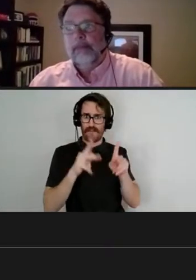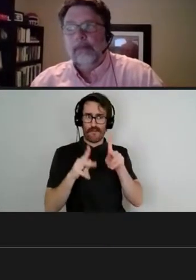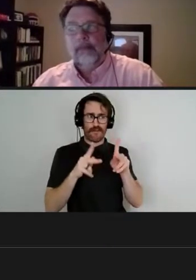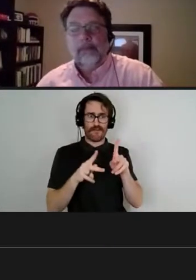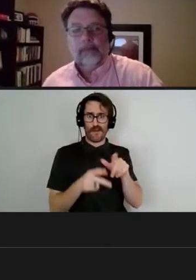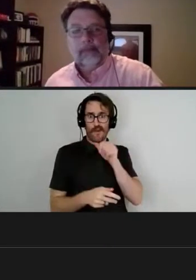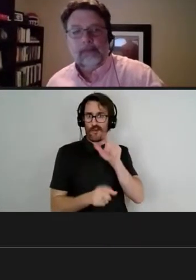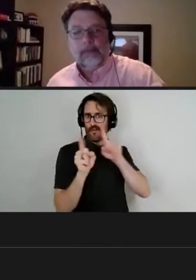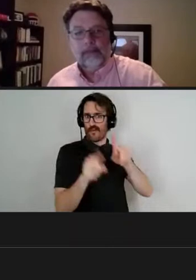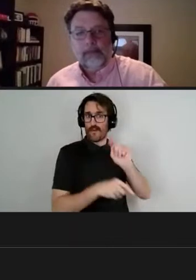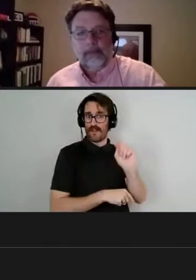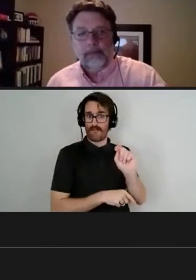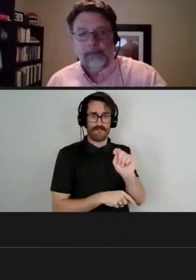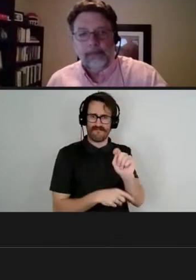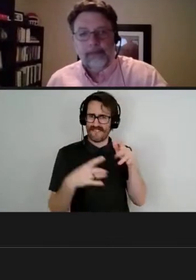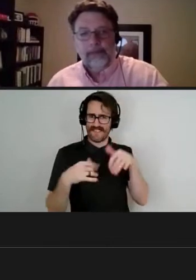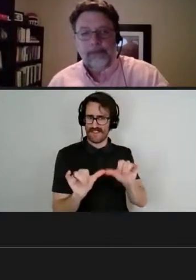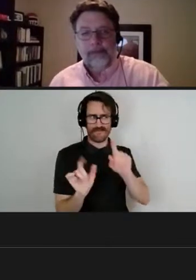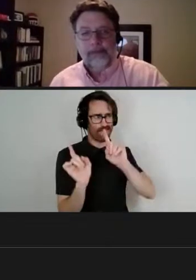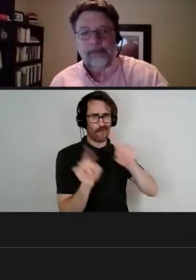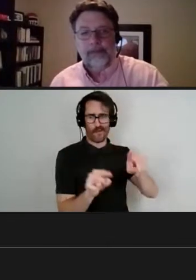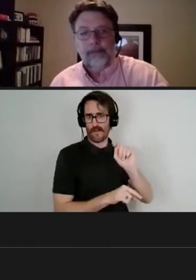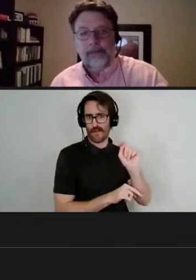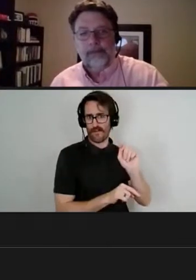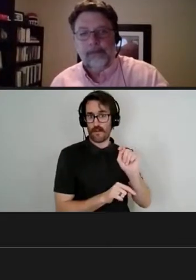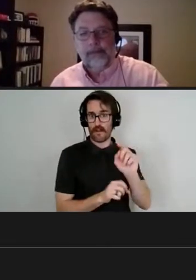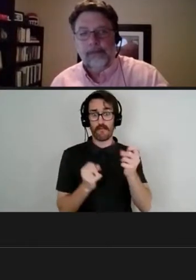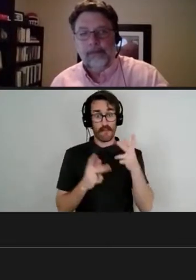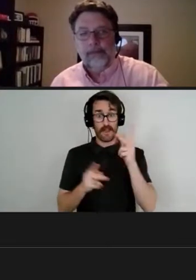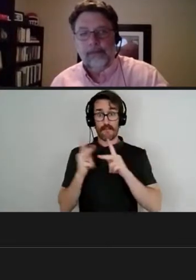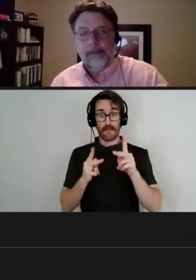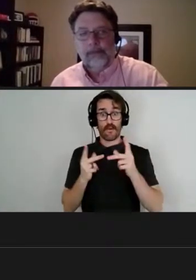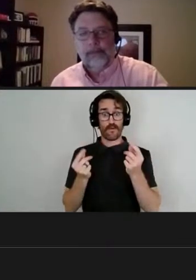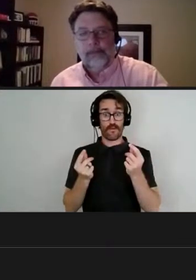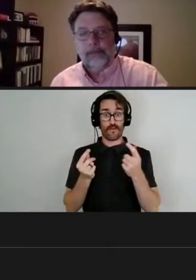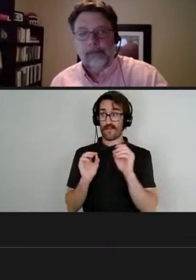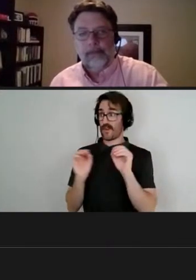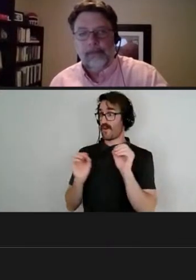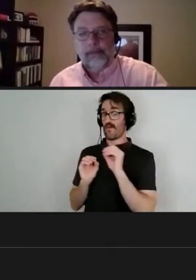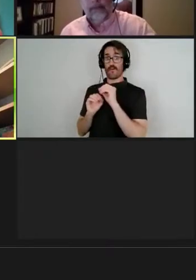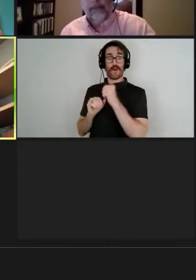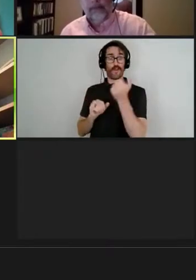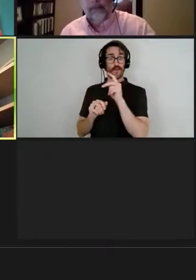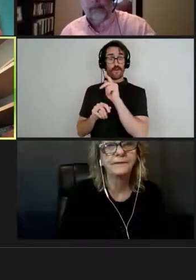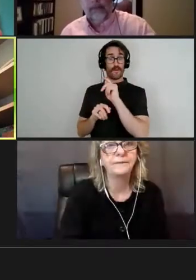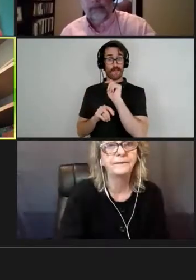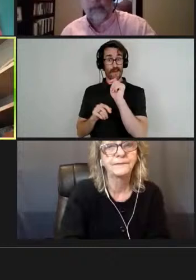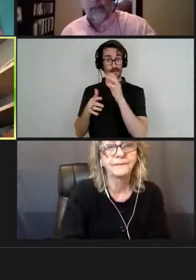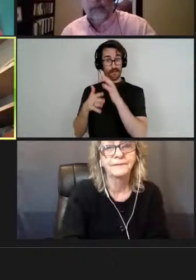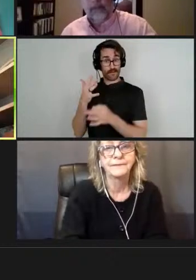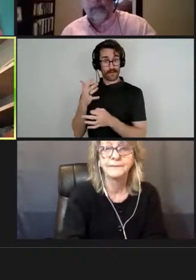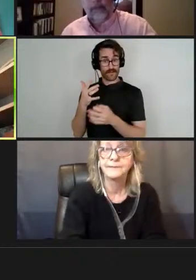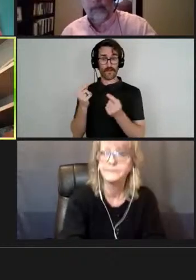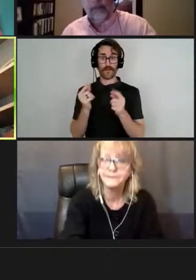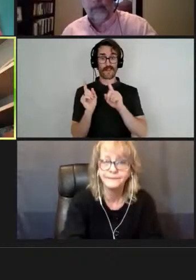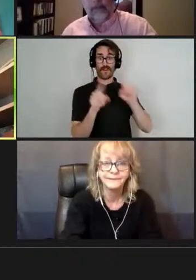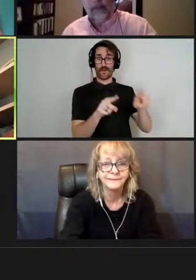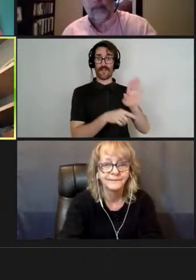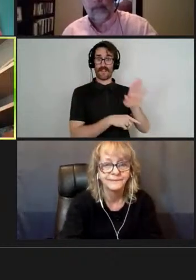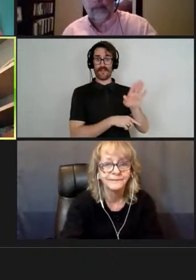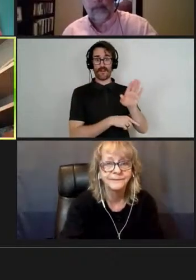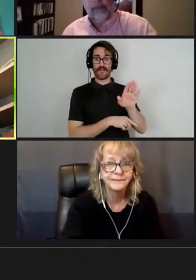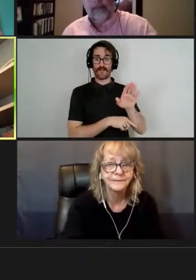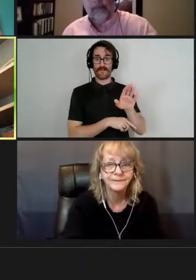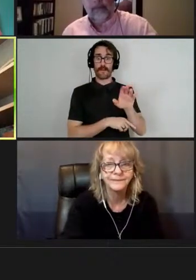because people, honestly, there's a lot that don't have anywhere else to go. They go to parks because that's the only place they can get outside. They don't have backyards.